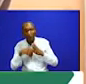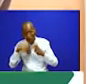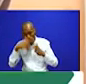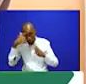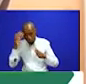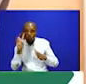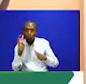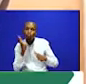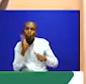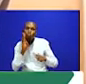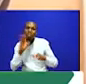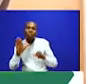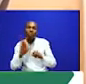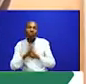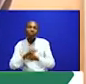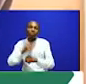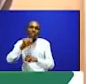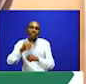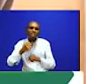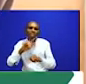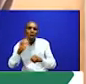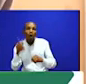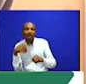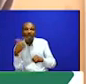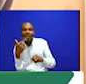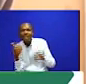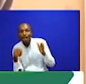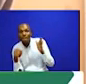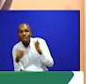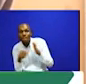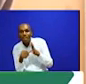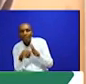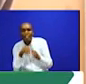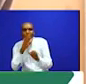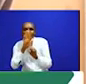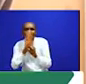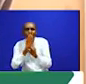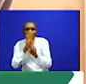throughout. Yaone ishu ne congestion yero